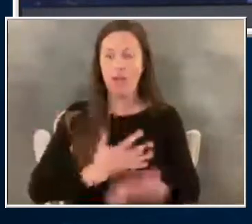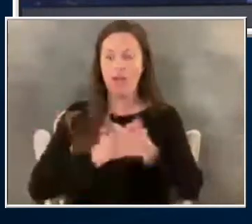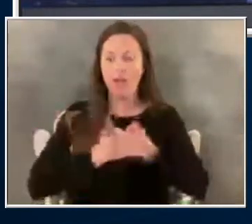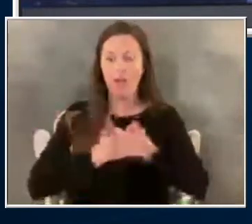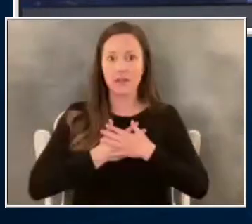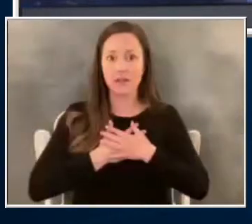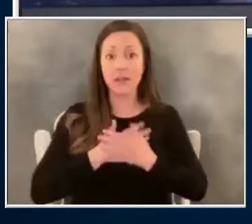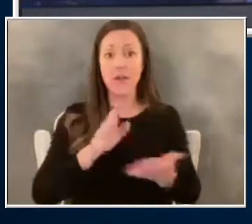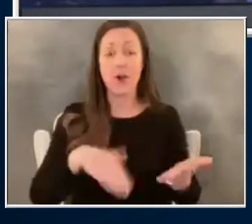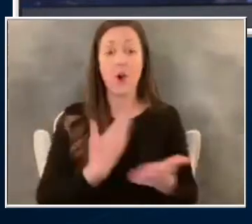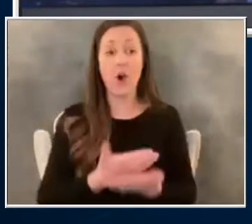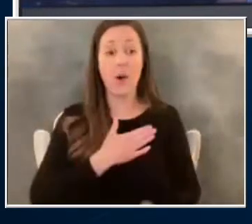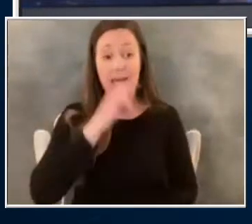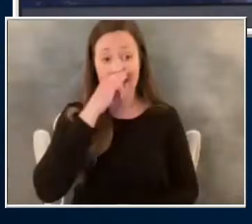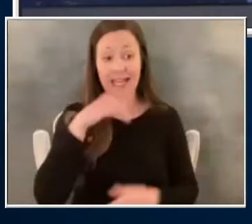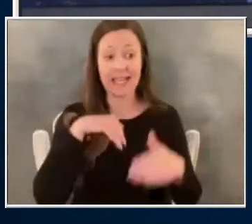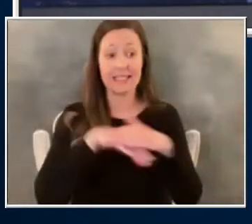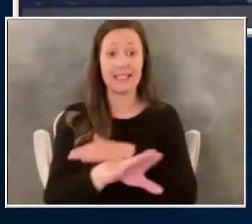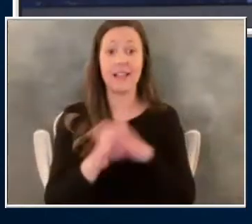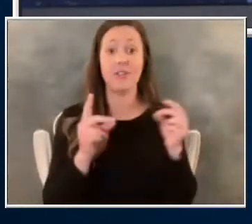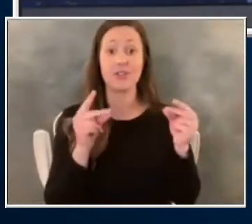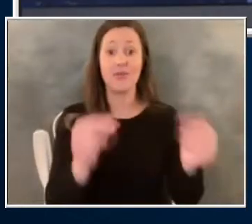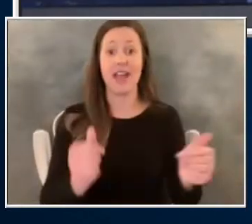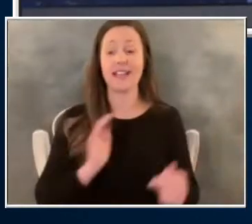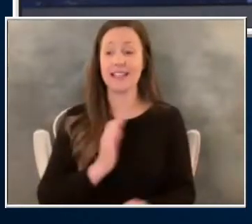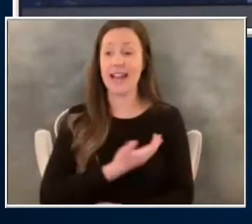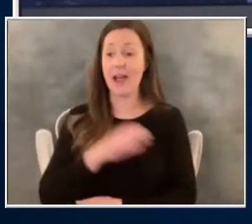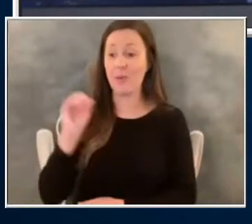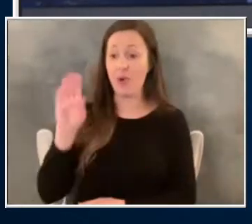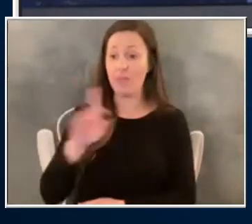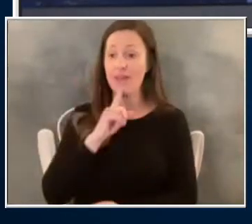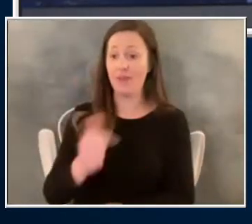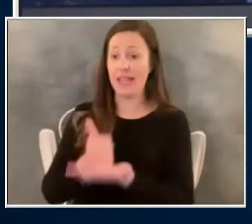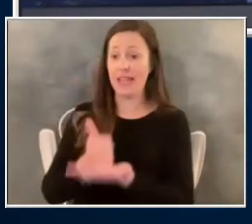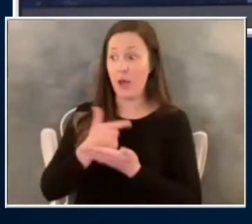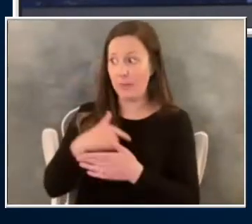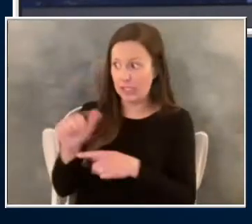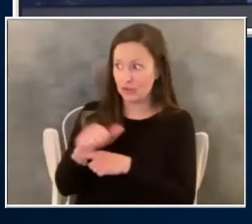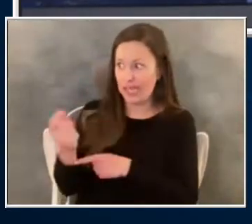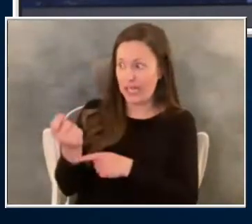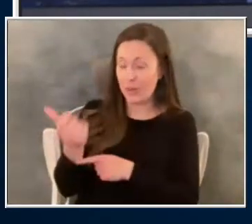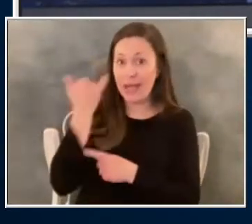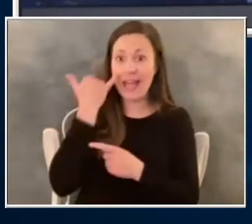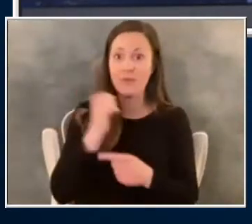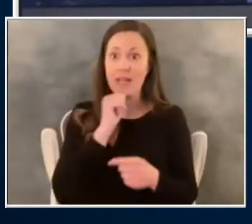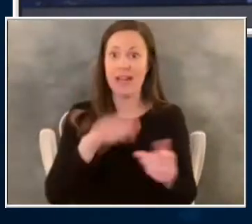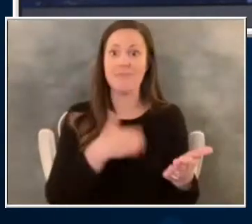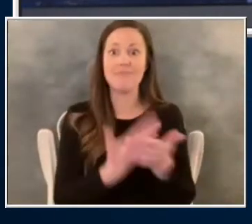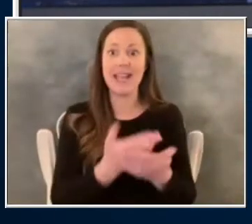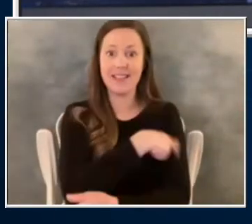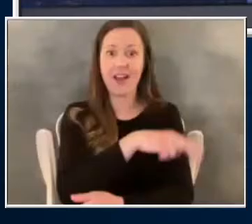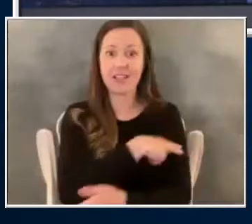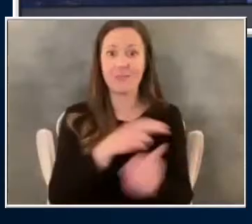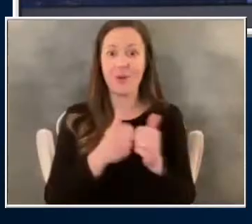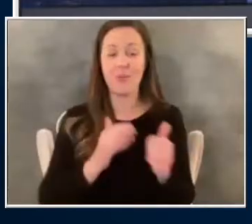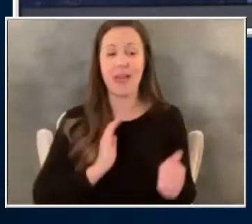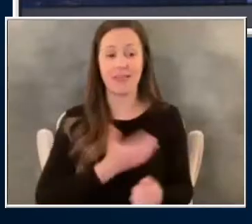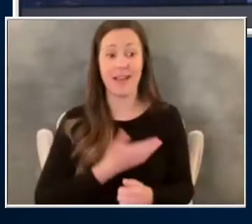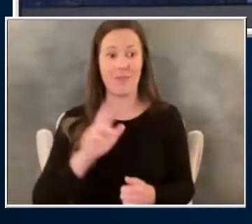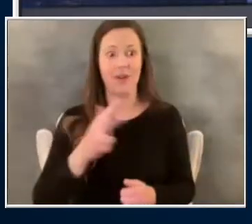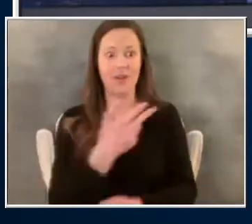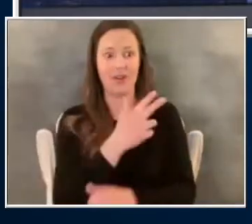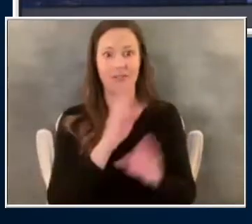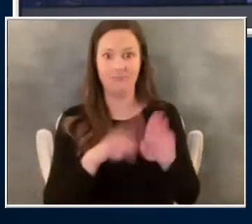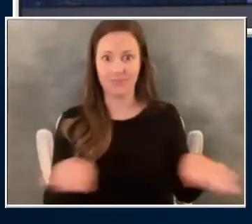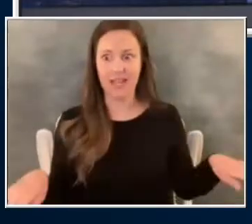that our OB trained me a little on delivering a baby just in case we didn't make it to the hospital when we were having our third child. That